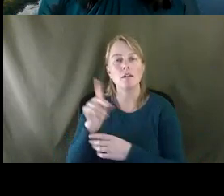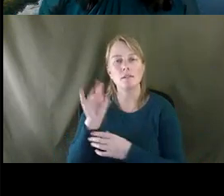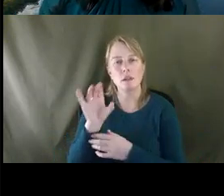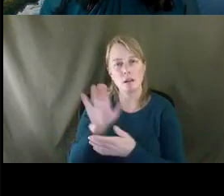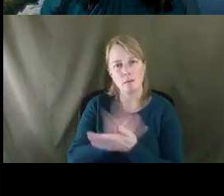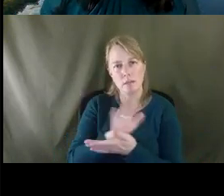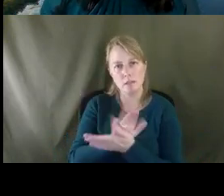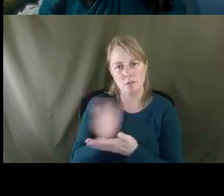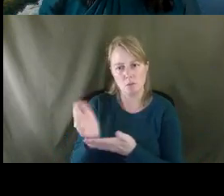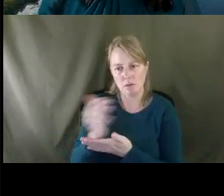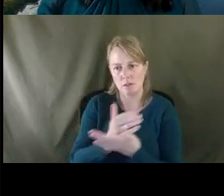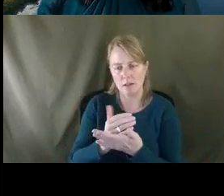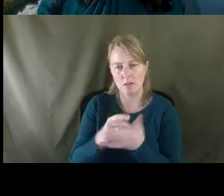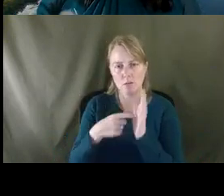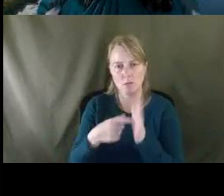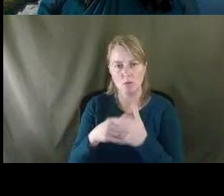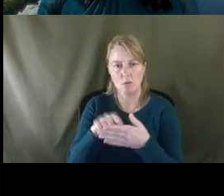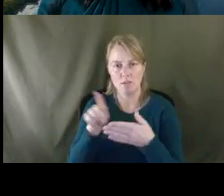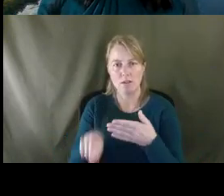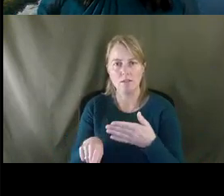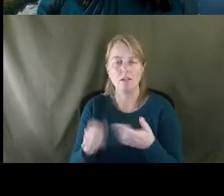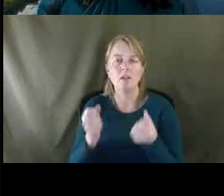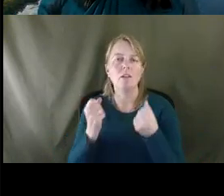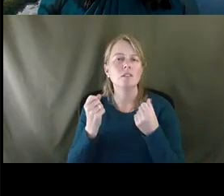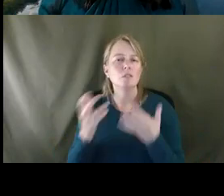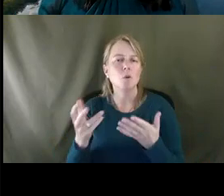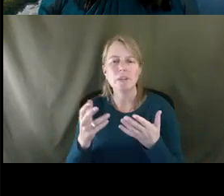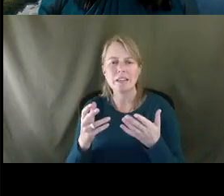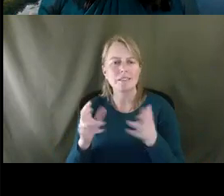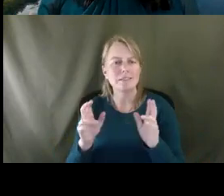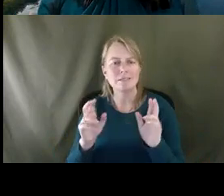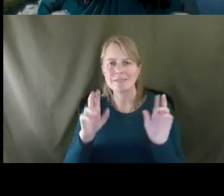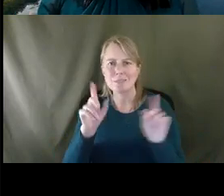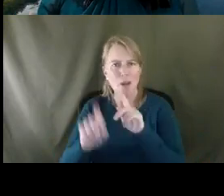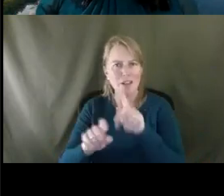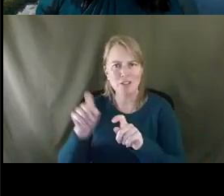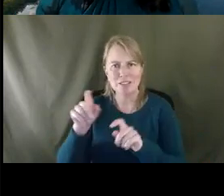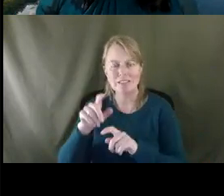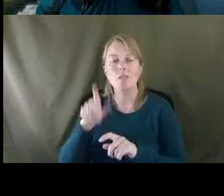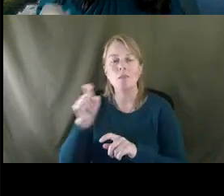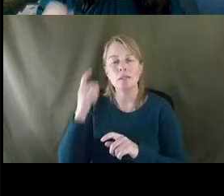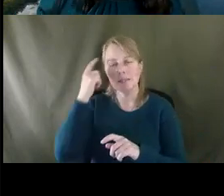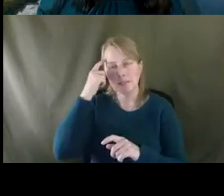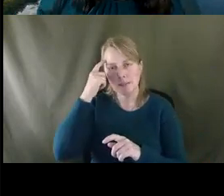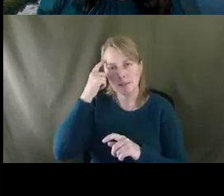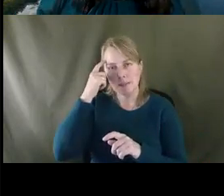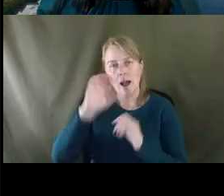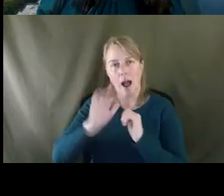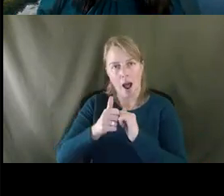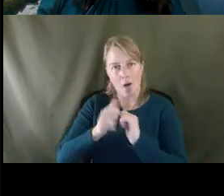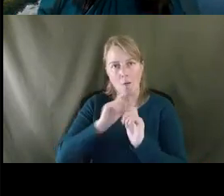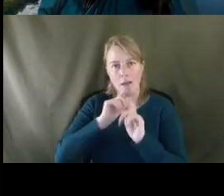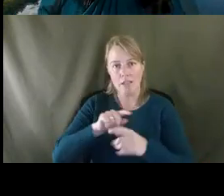show program results? There are so many logistical questions to tackle, and you must be thoughtful about how you answer